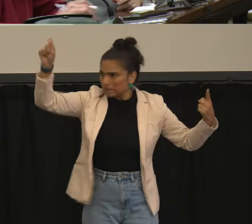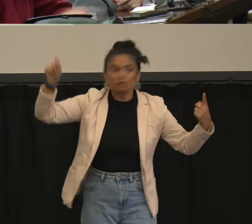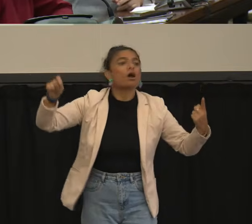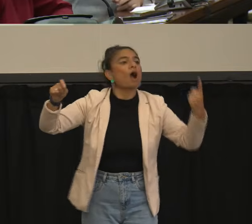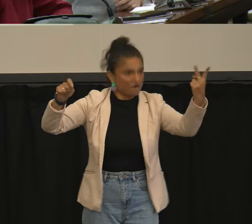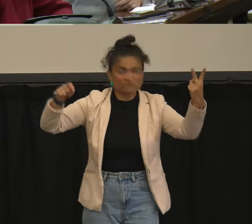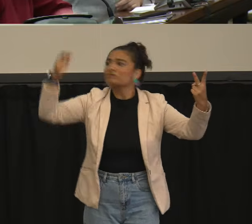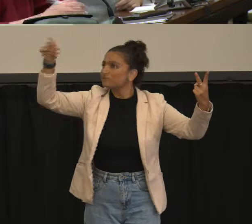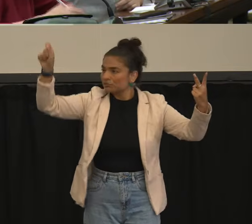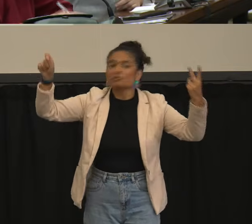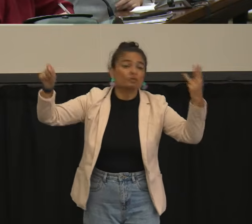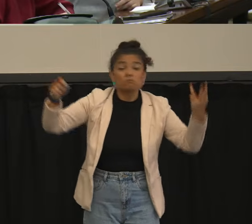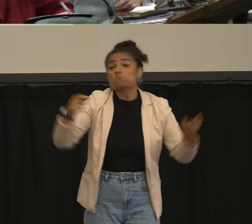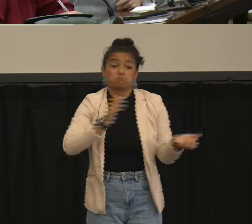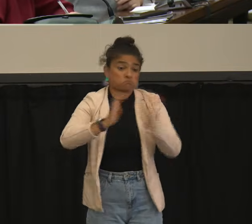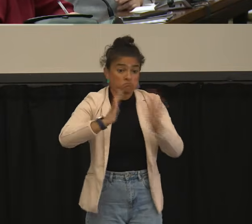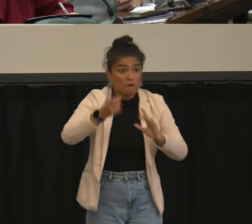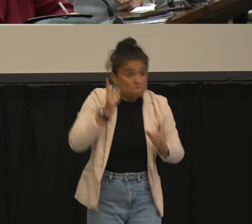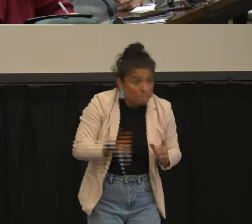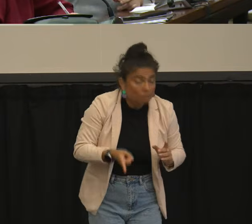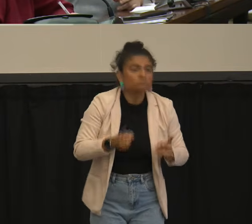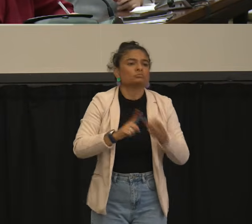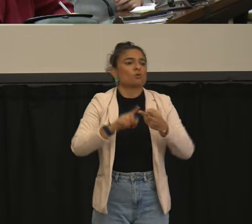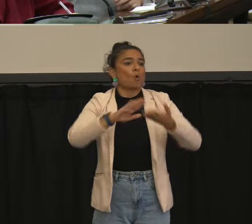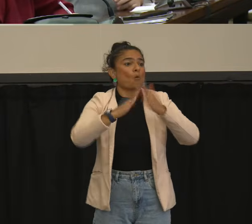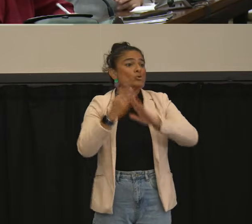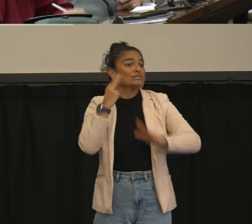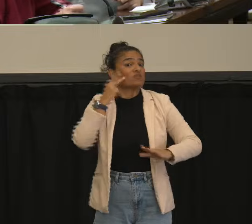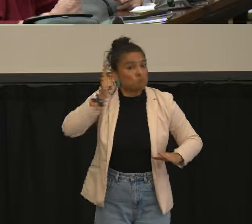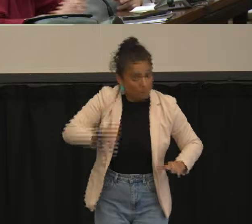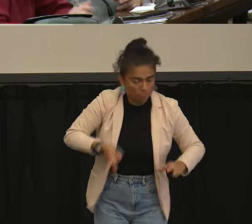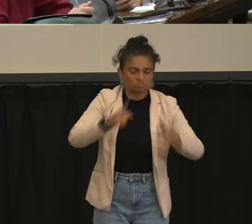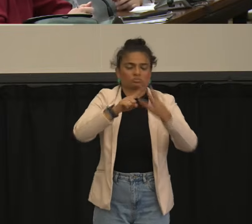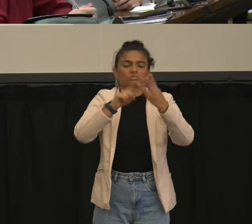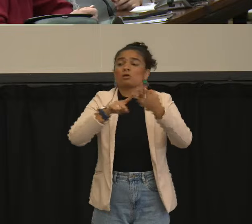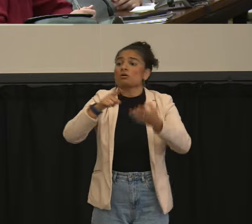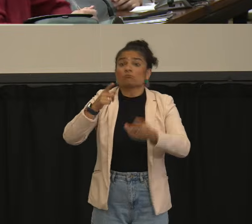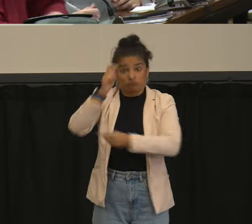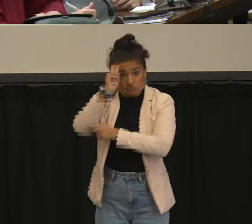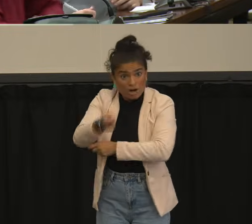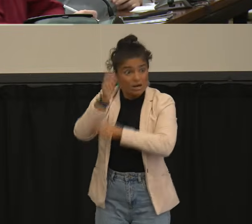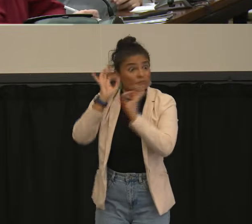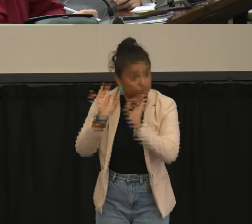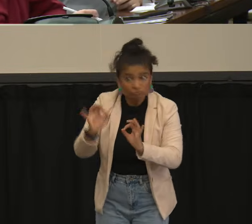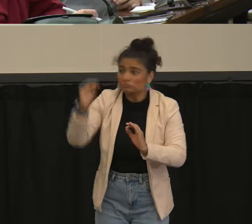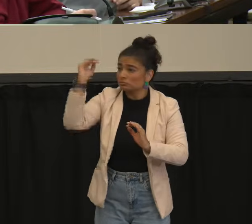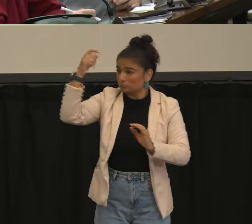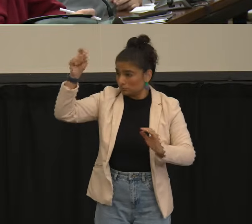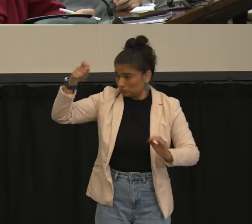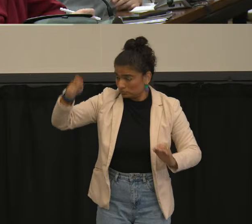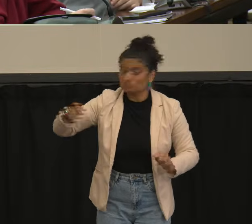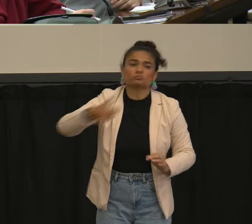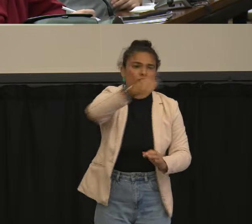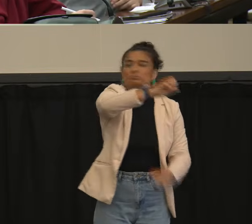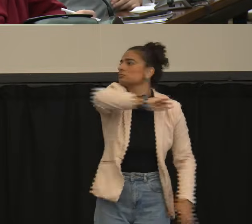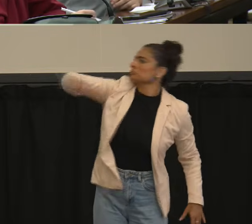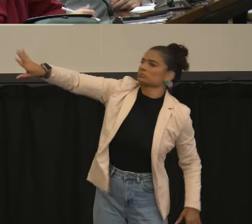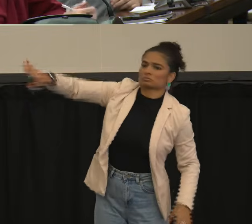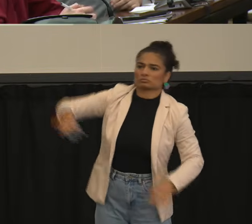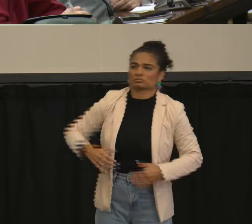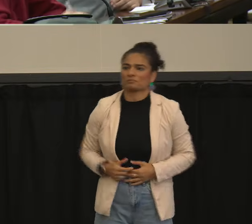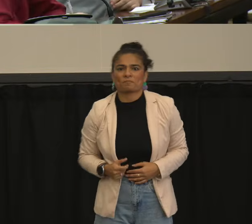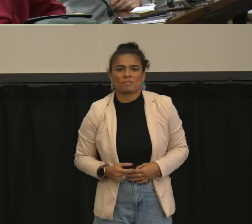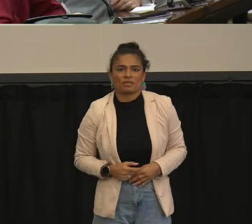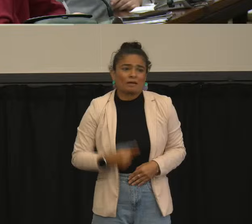of organizations and information and individuals can feature on this platform? Must they be deaf-run?